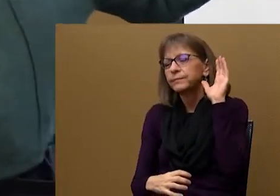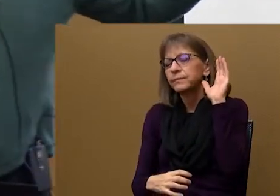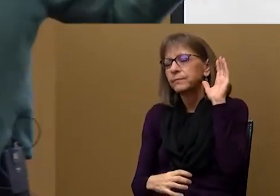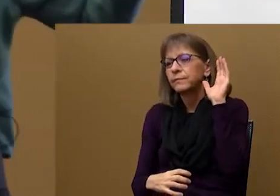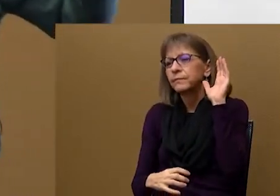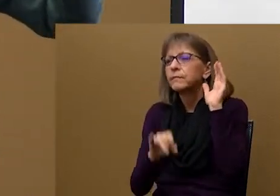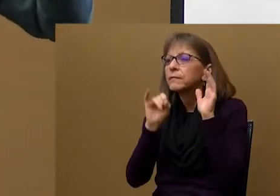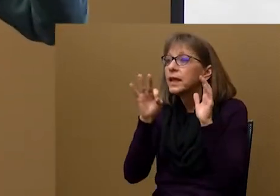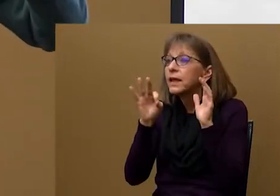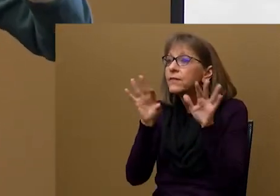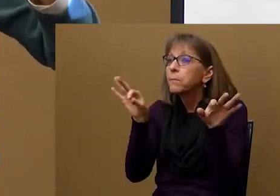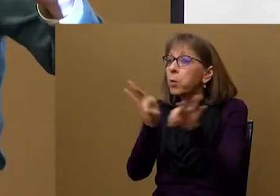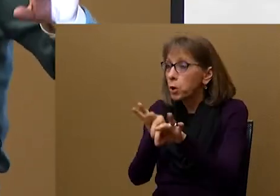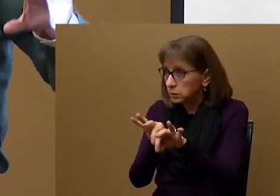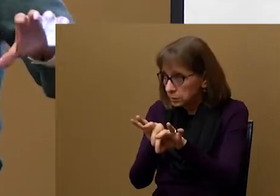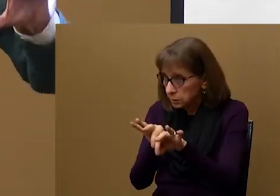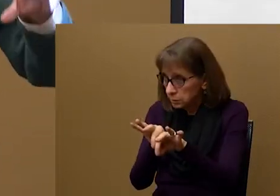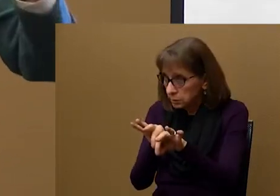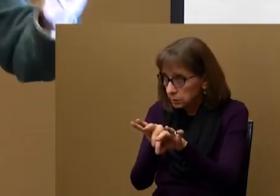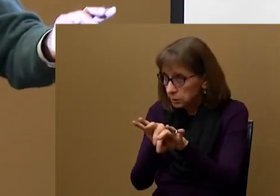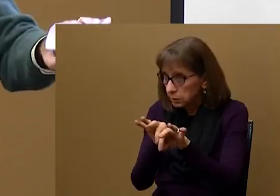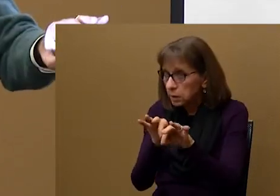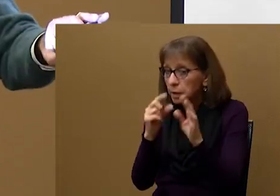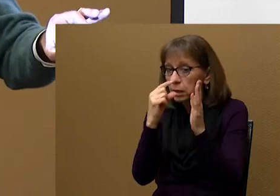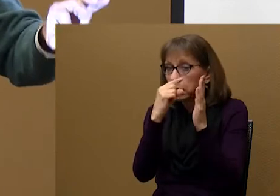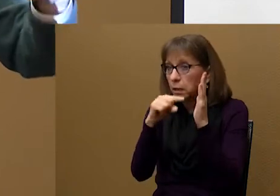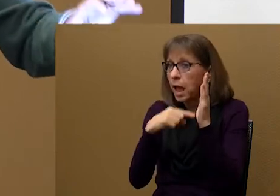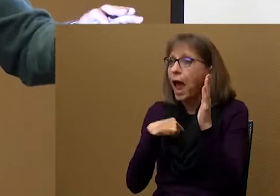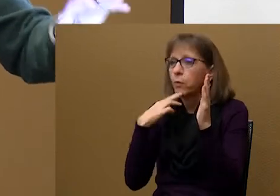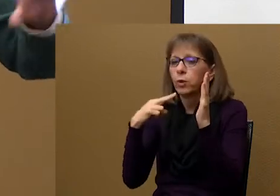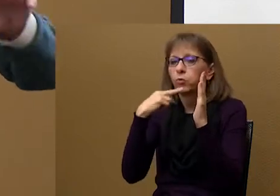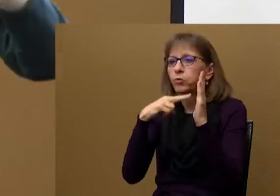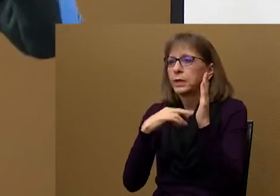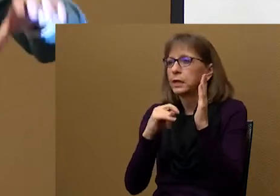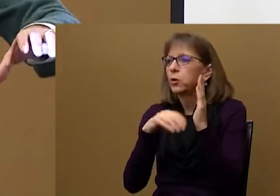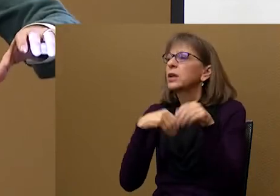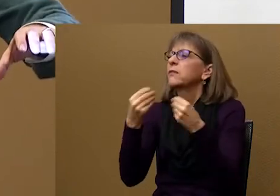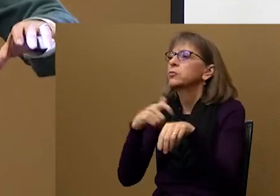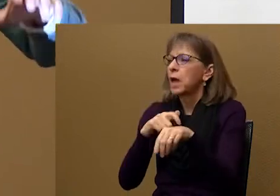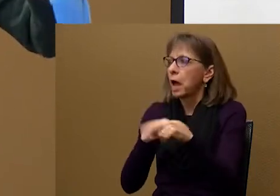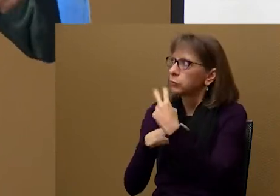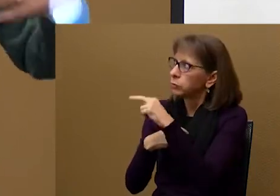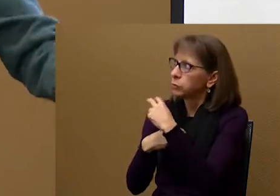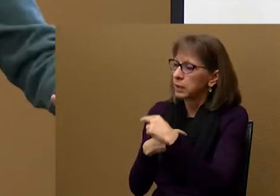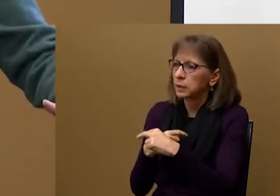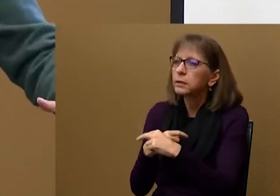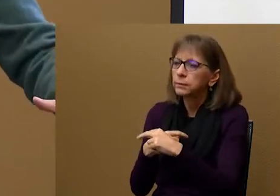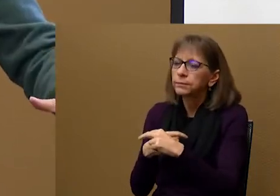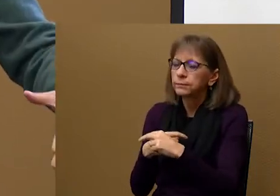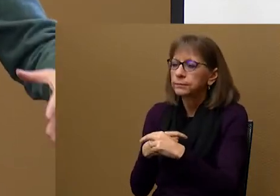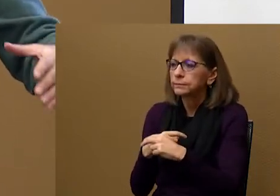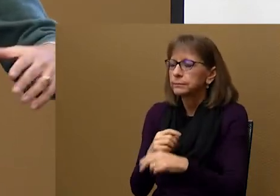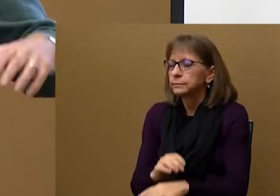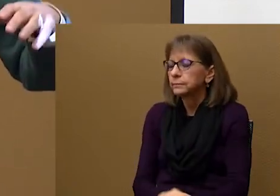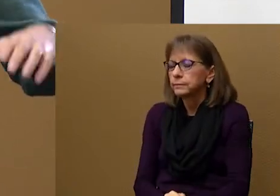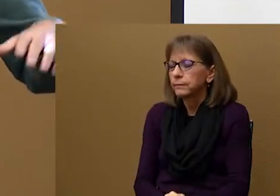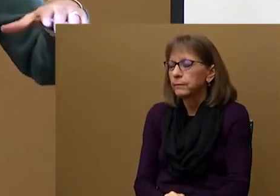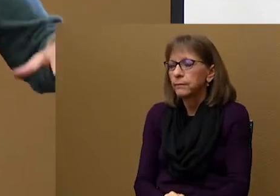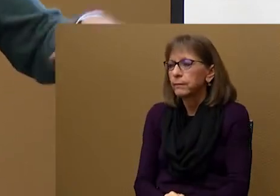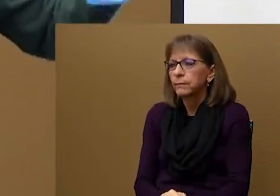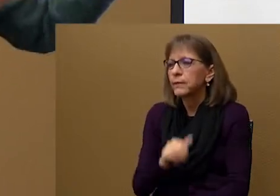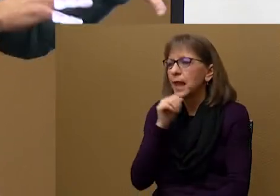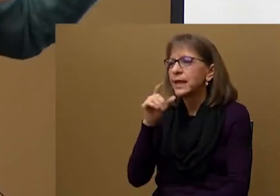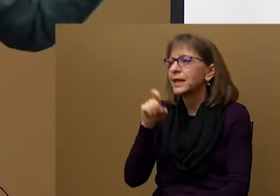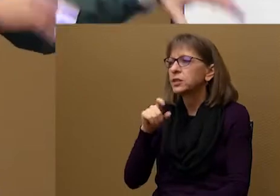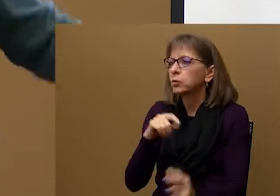of text, if it's important, the text, I'll read it to you or I'll give you time. It